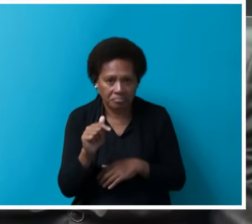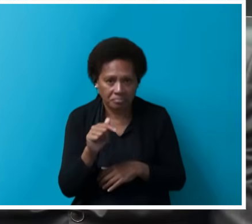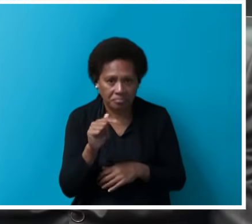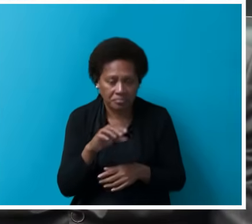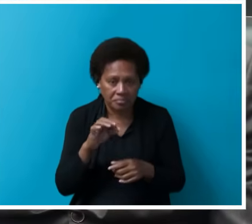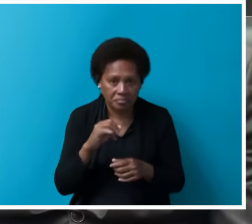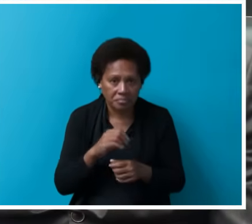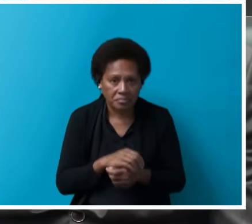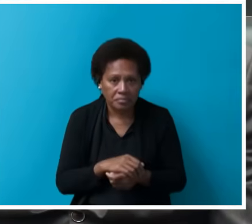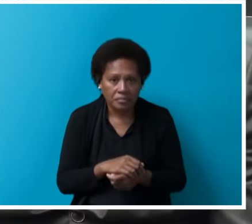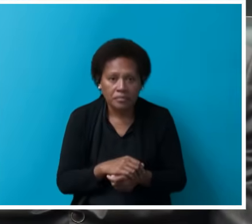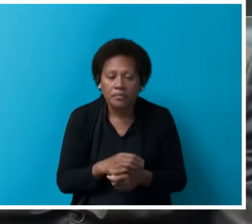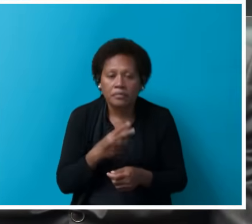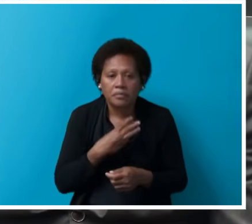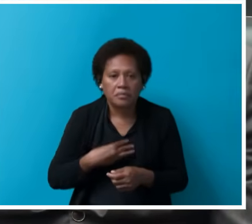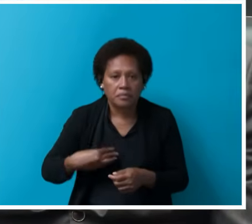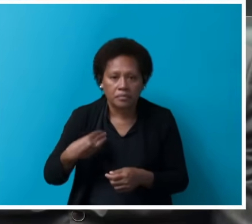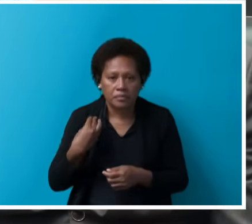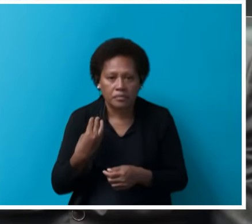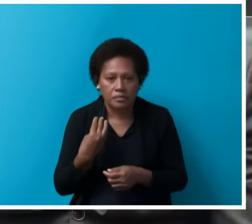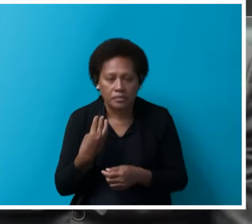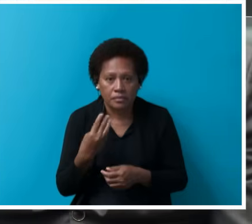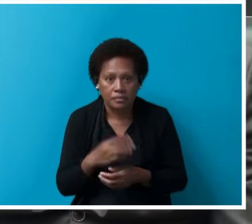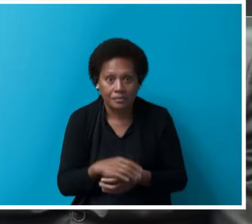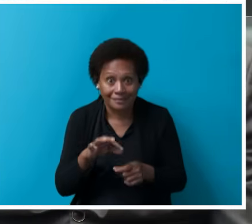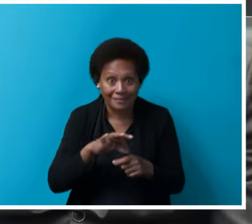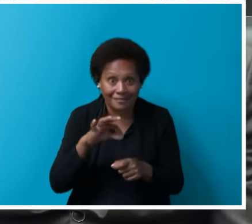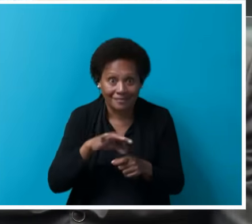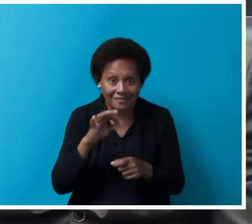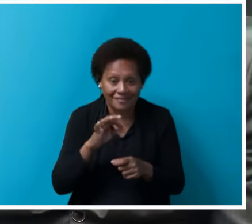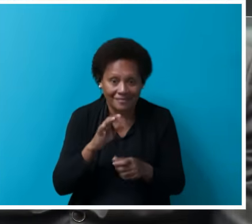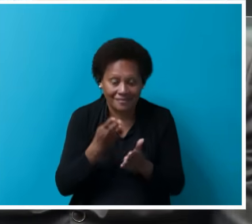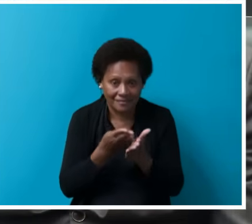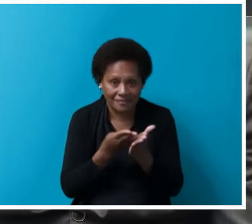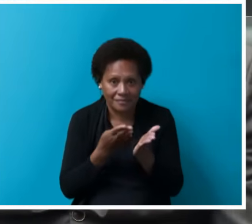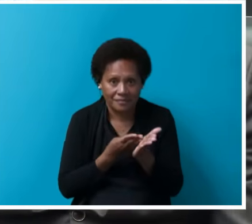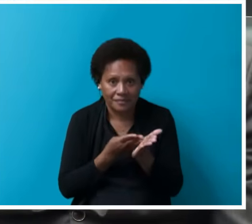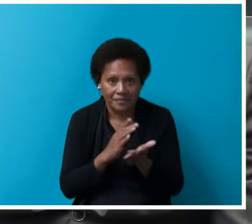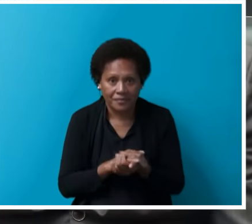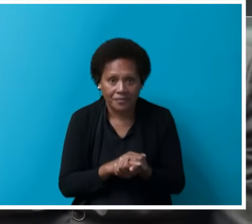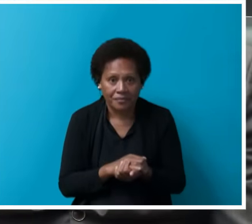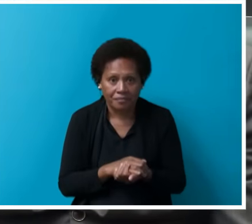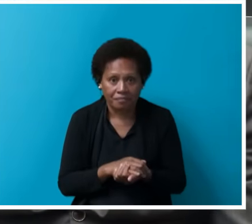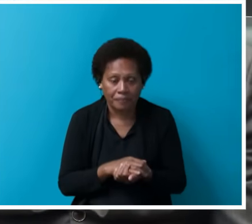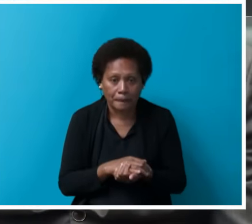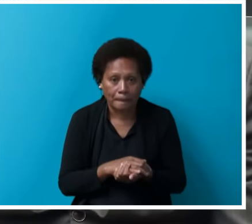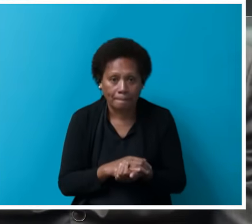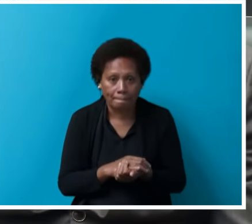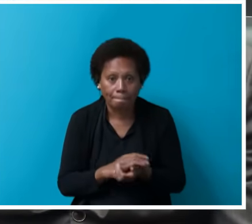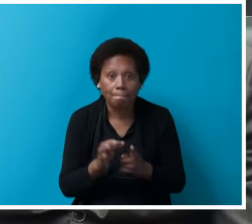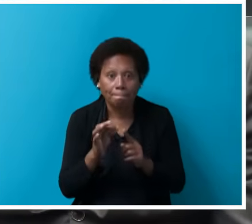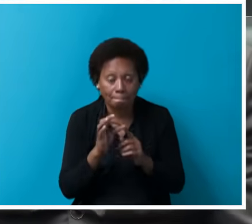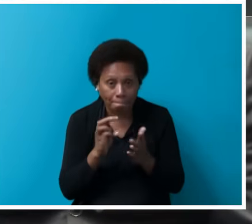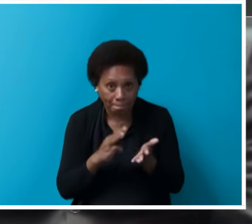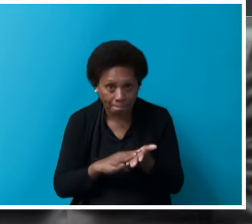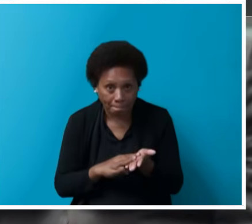them, Mr. Speaker, said this budget is an election budget. When we came into government, The Honorable Prime Minister,